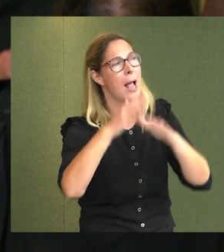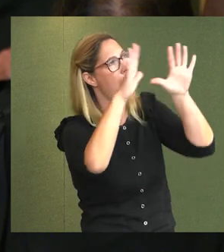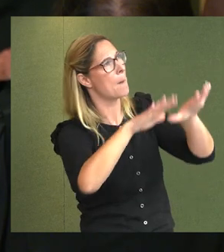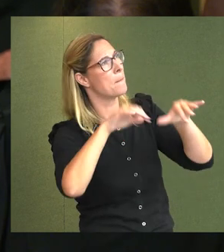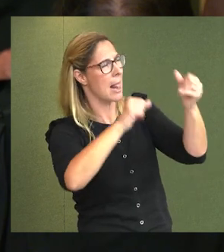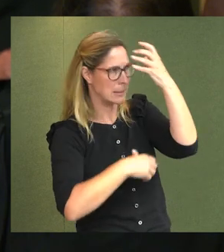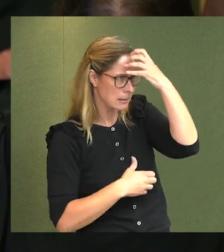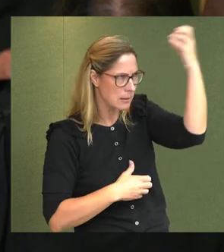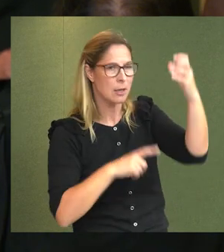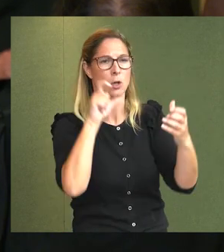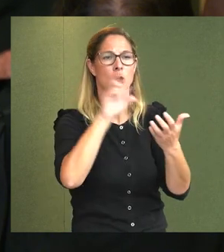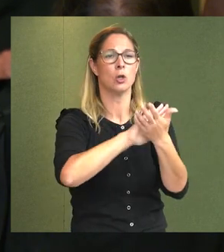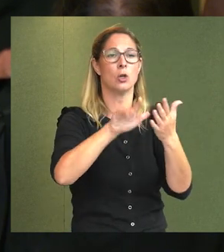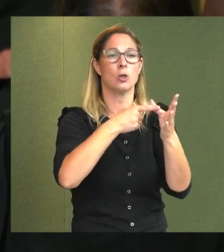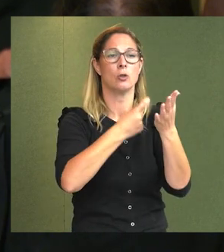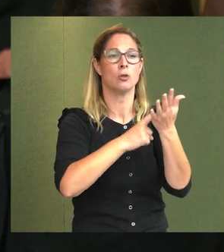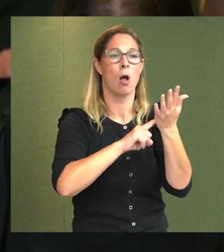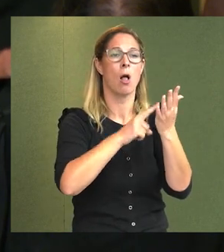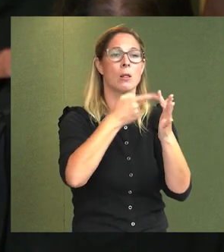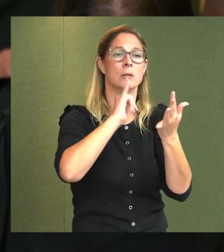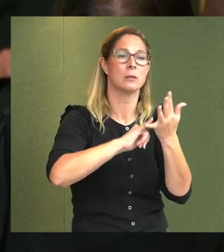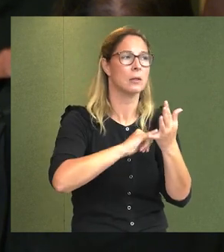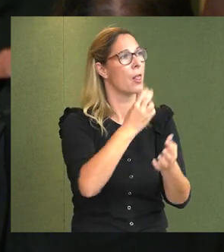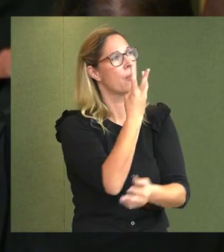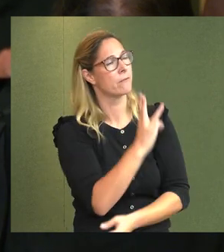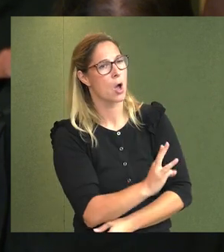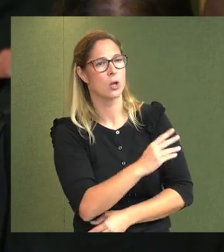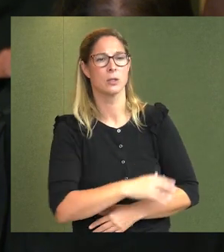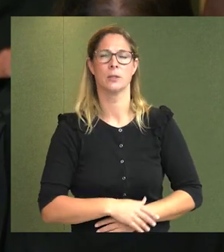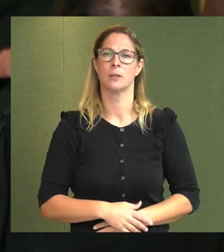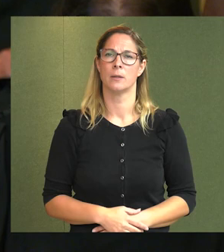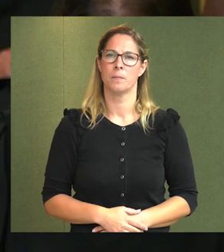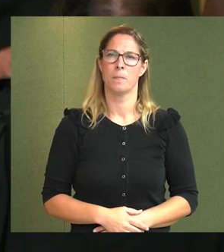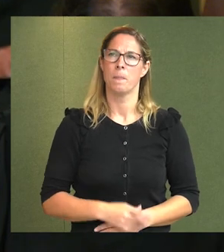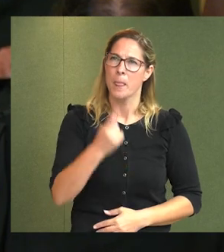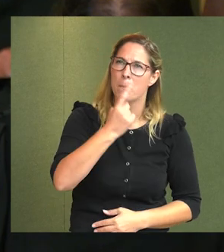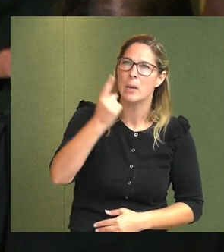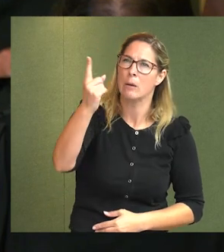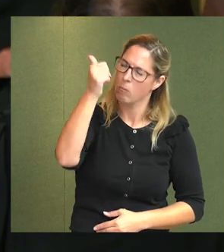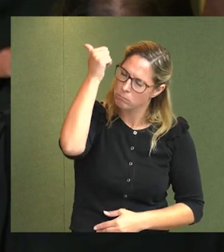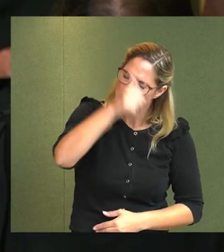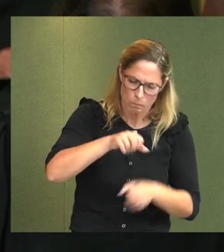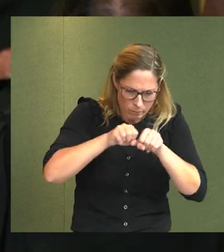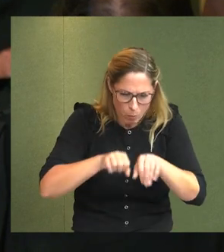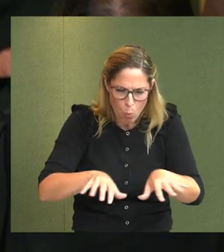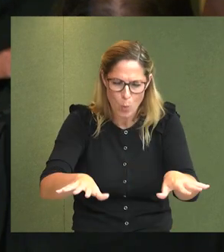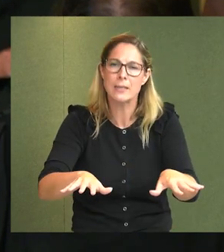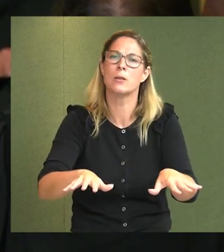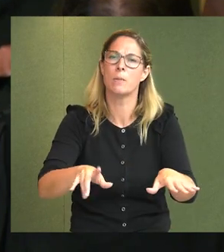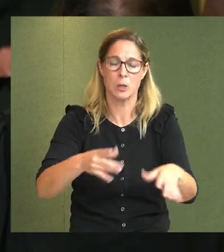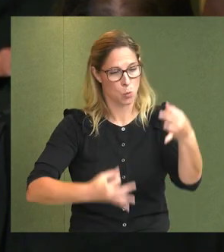III. May God give wisdom to the political leadership of this country and to all who